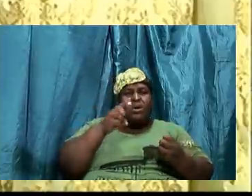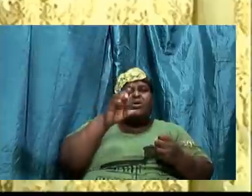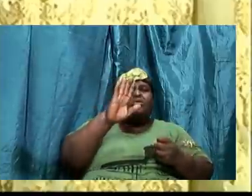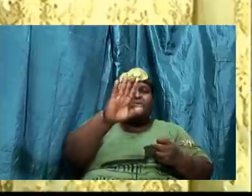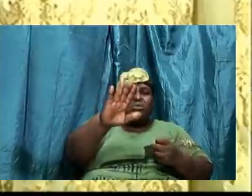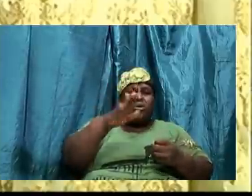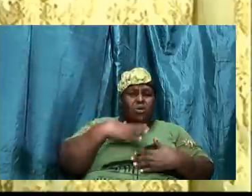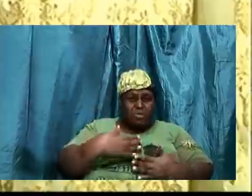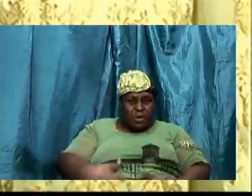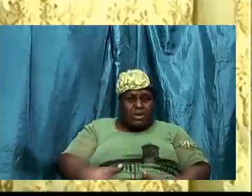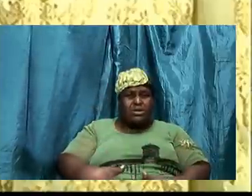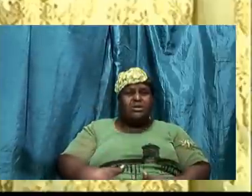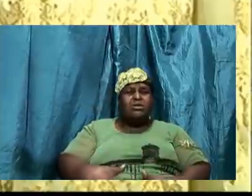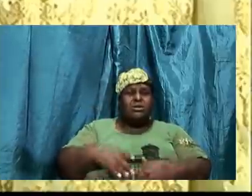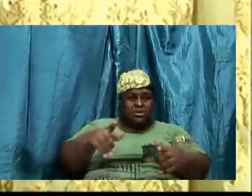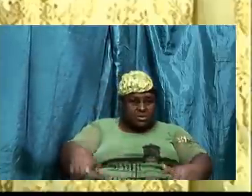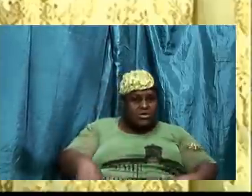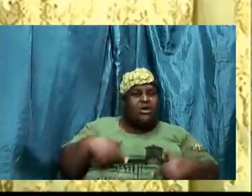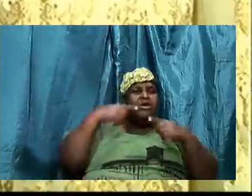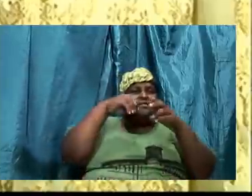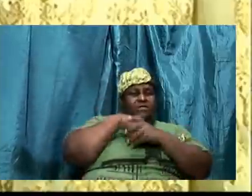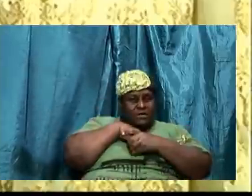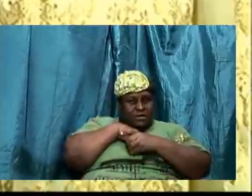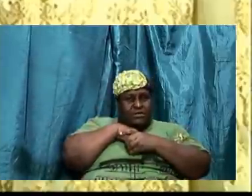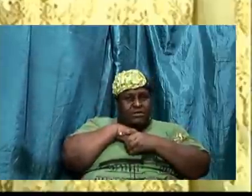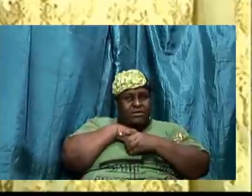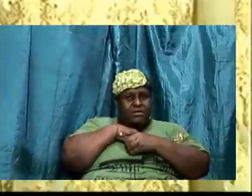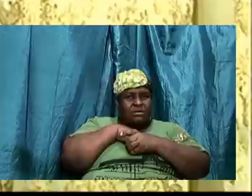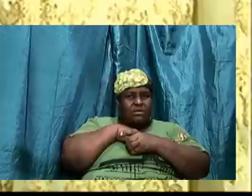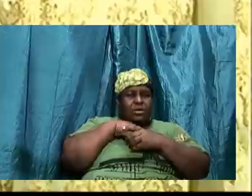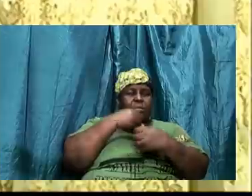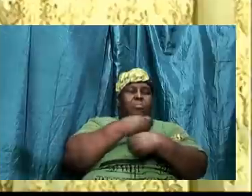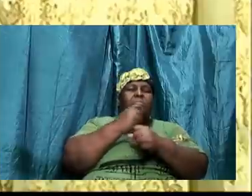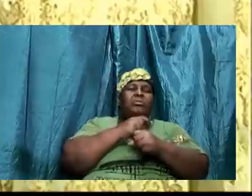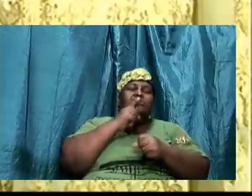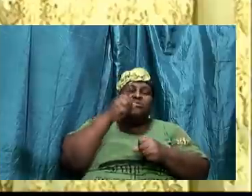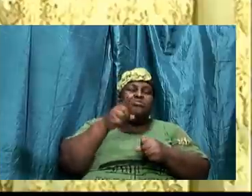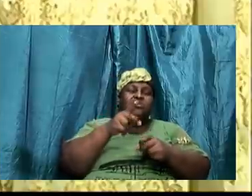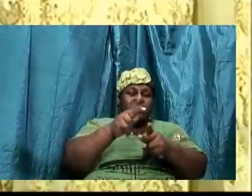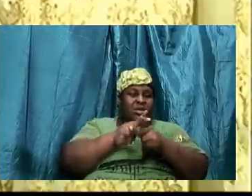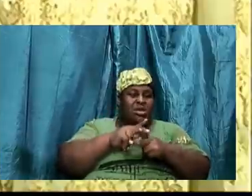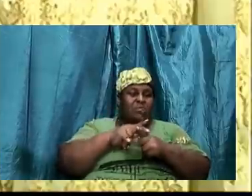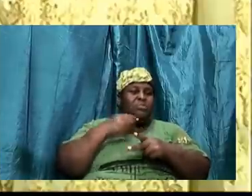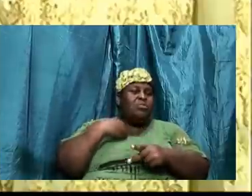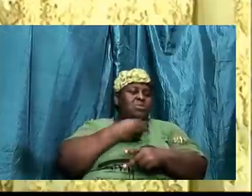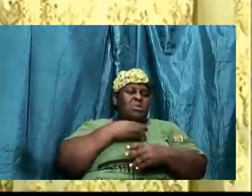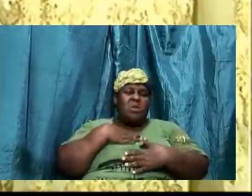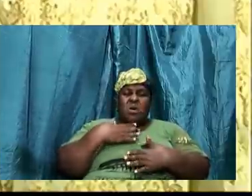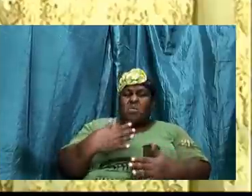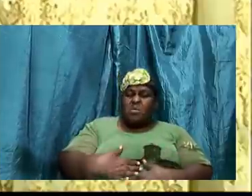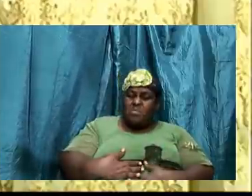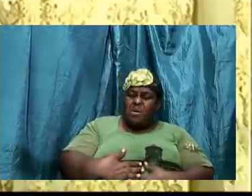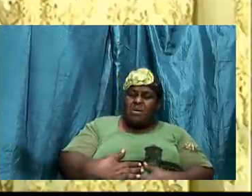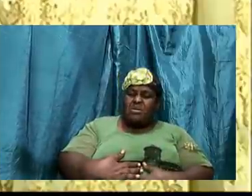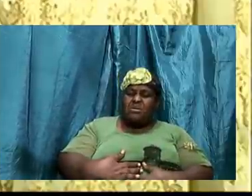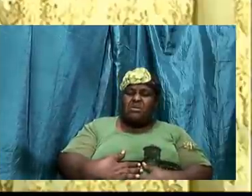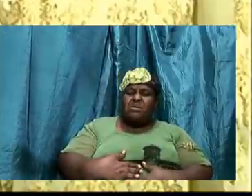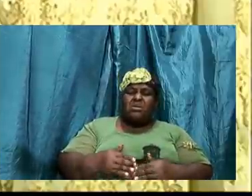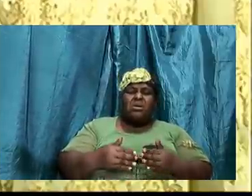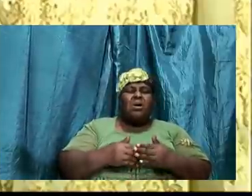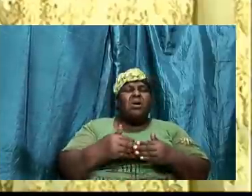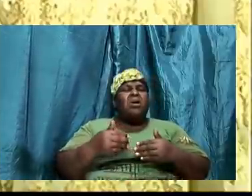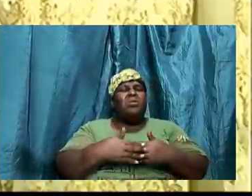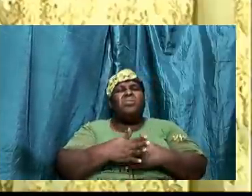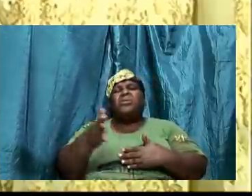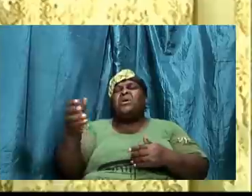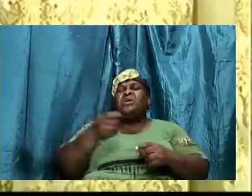So we must make sure that we keep our body away from things that will destroy it. If any man destroys, if any